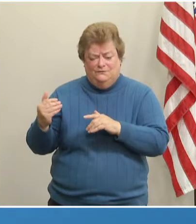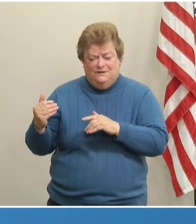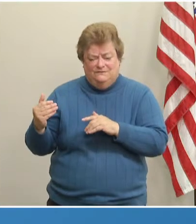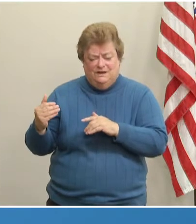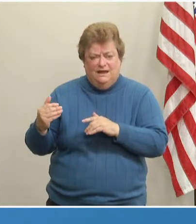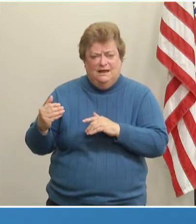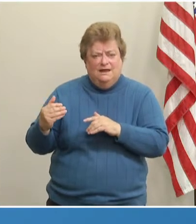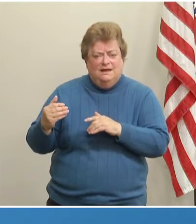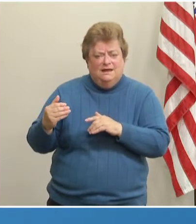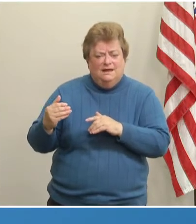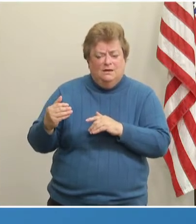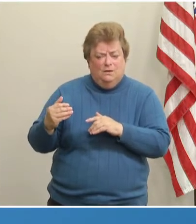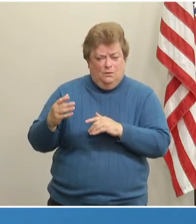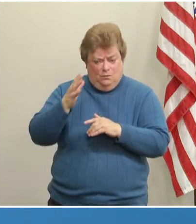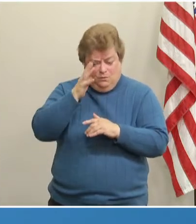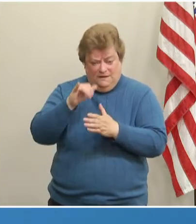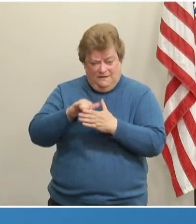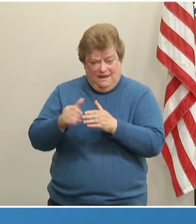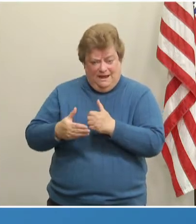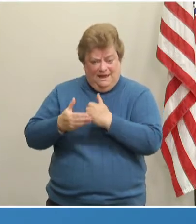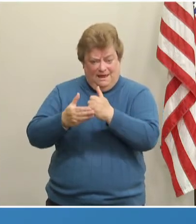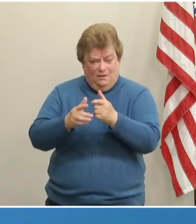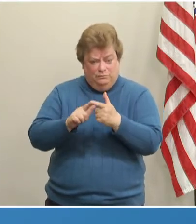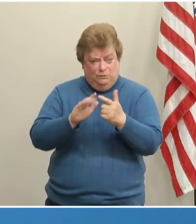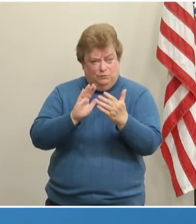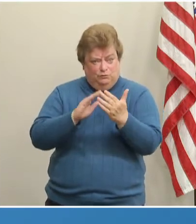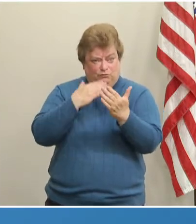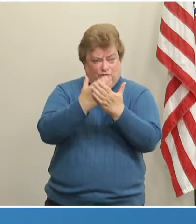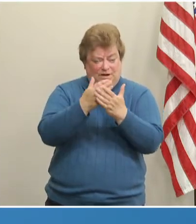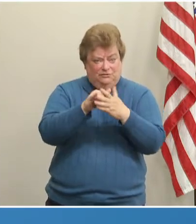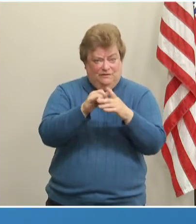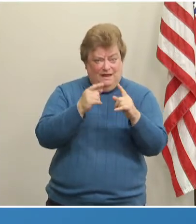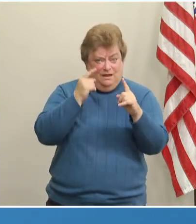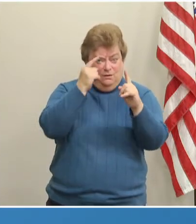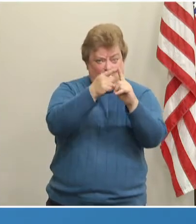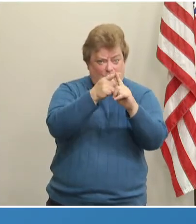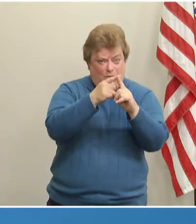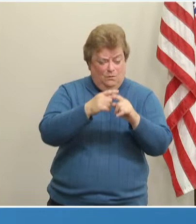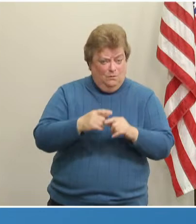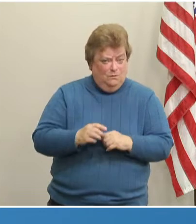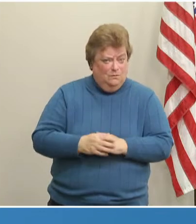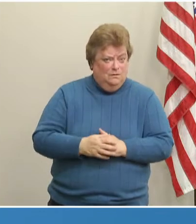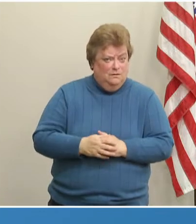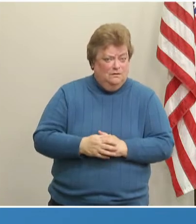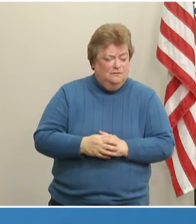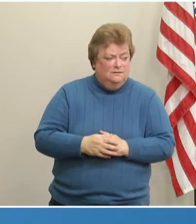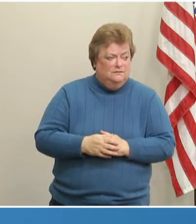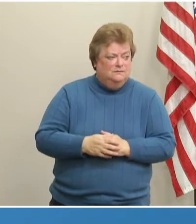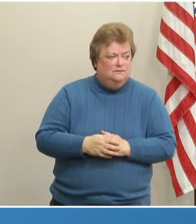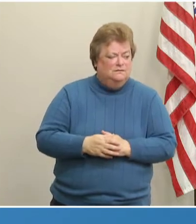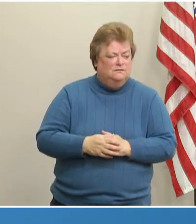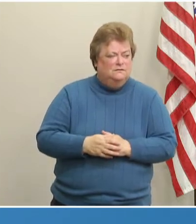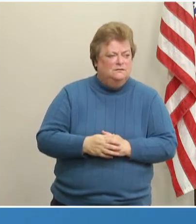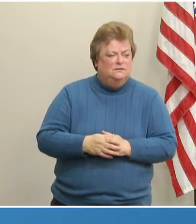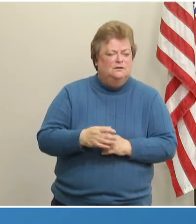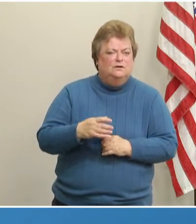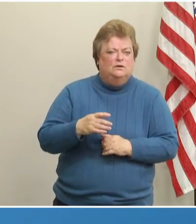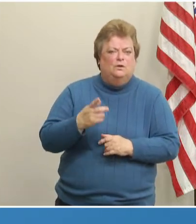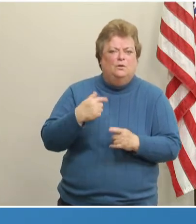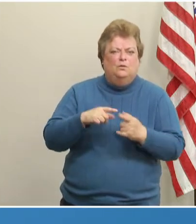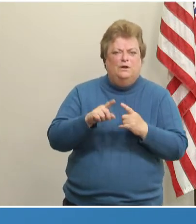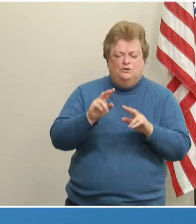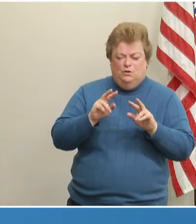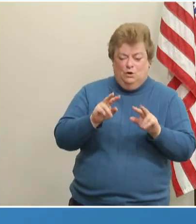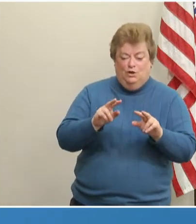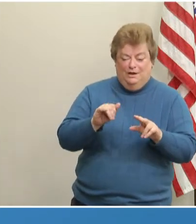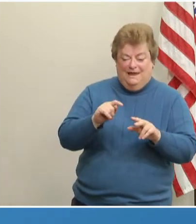reaching that goal if the vaccines were opened up to the younger age groups? How much would that help? You know, we really are, when you look at